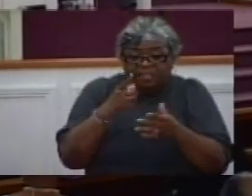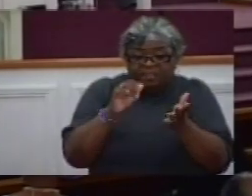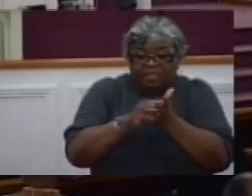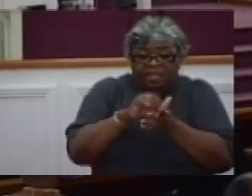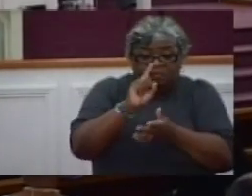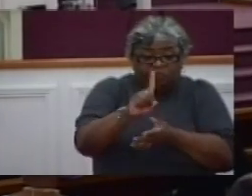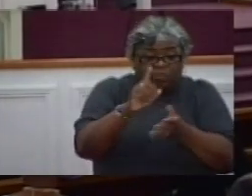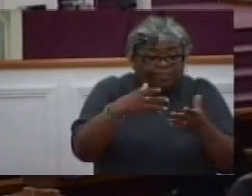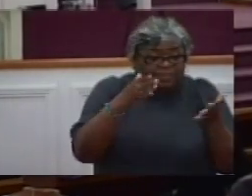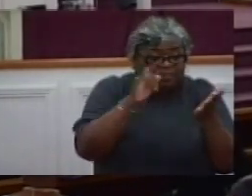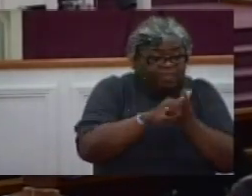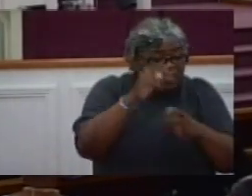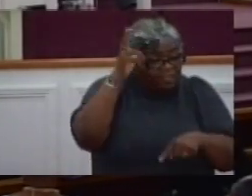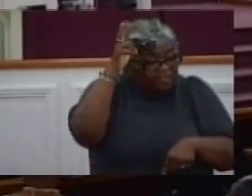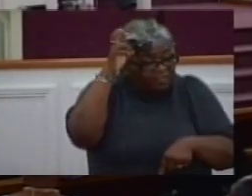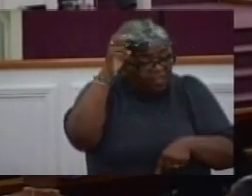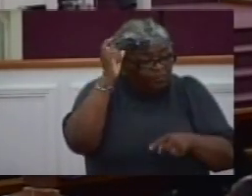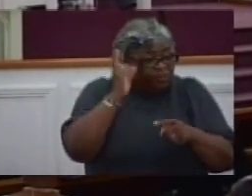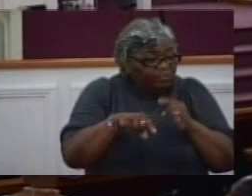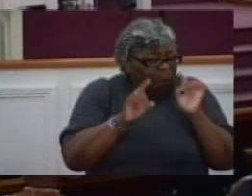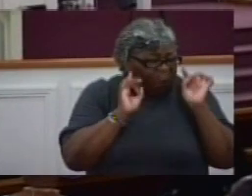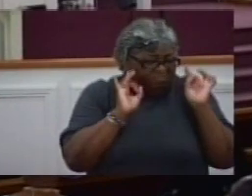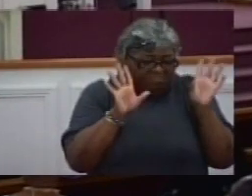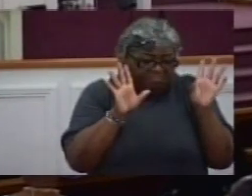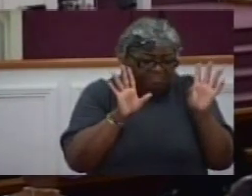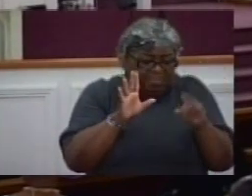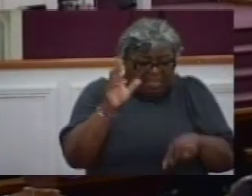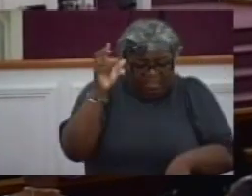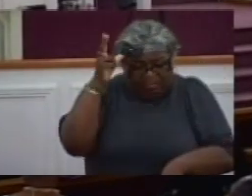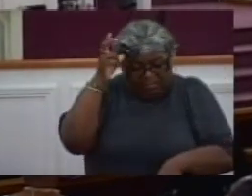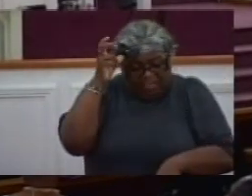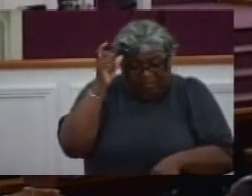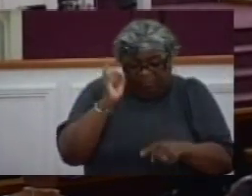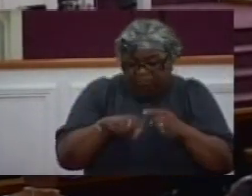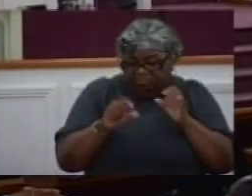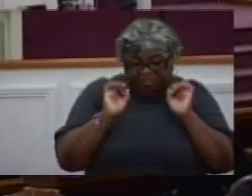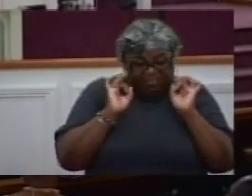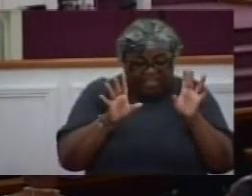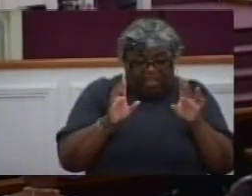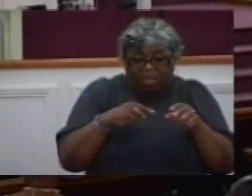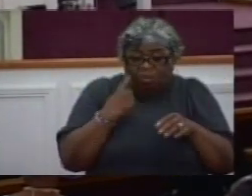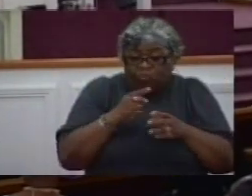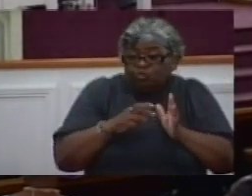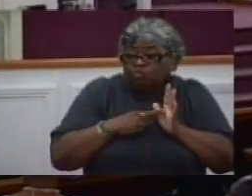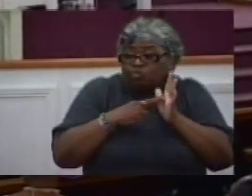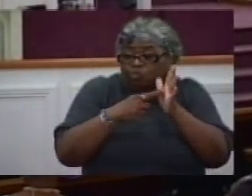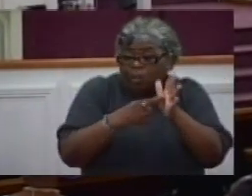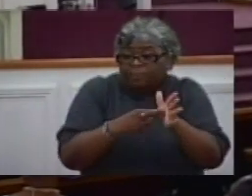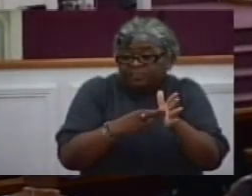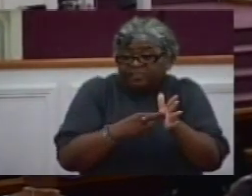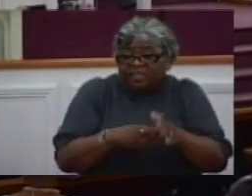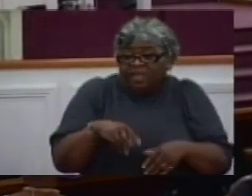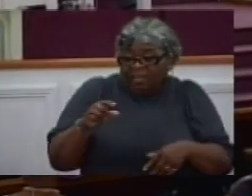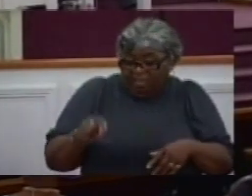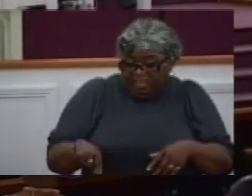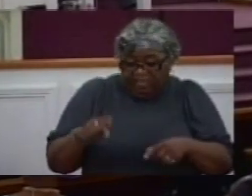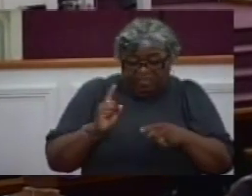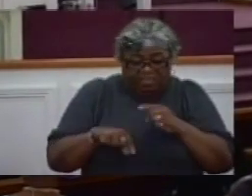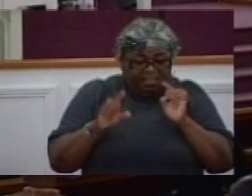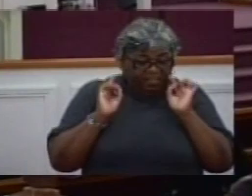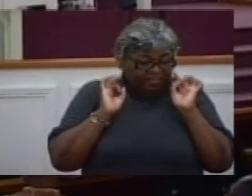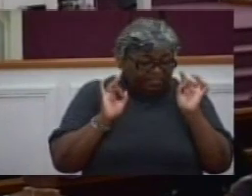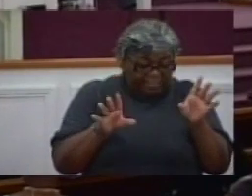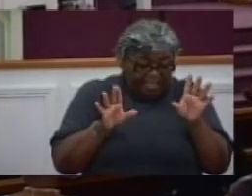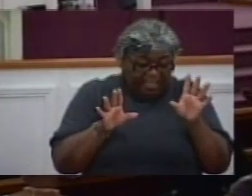that's one thing that the devil can't stand. He can't stand who you represent. He cannot